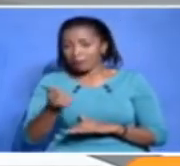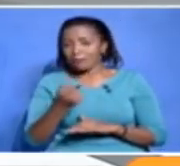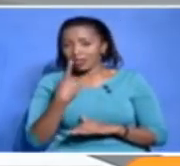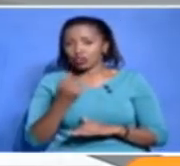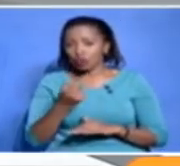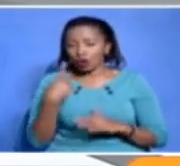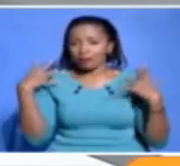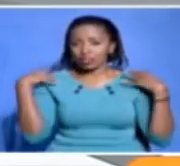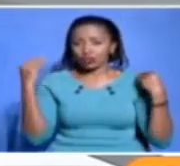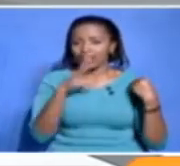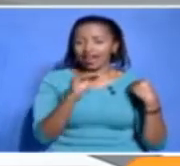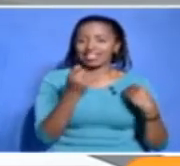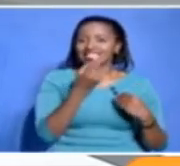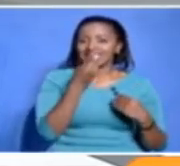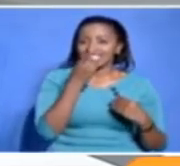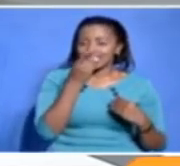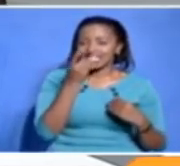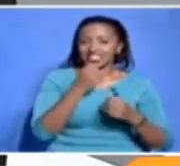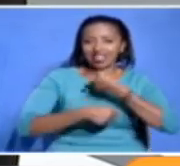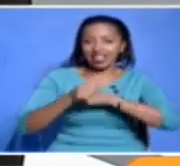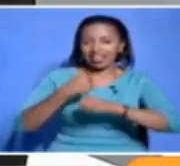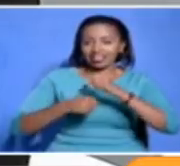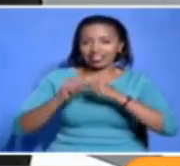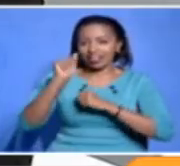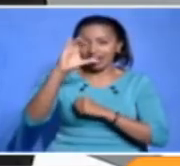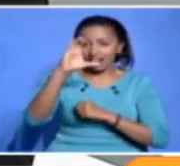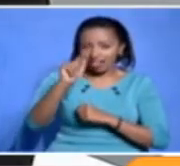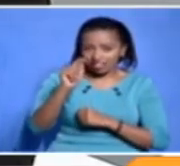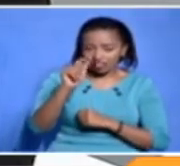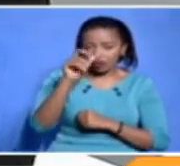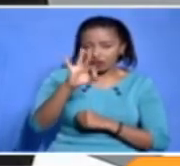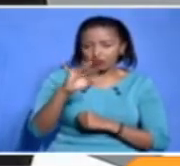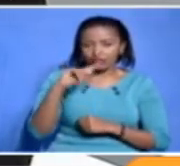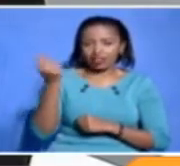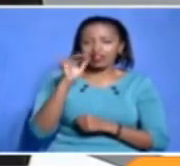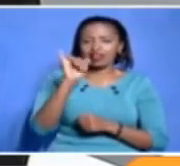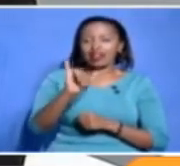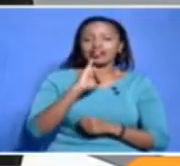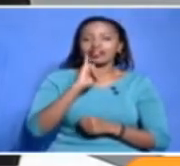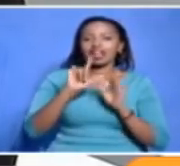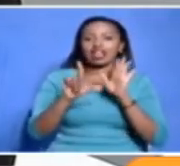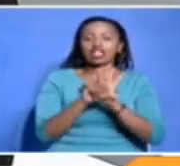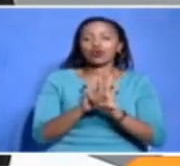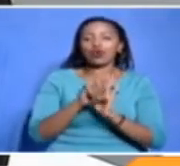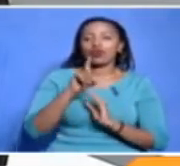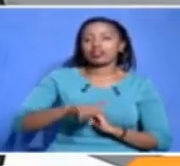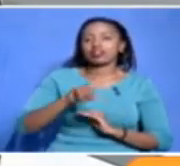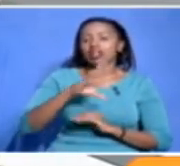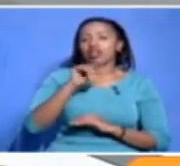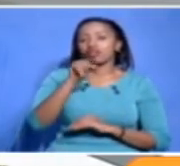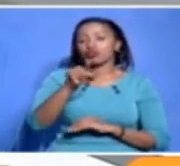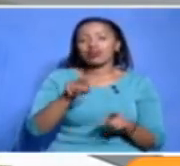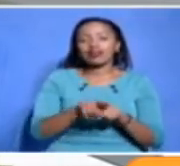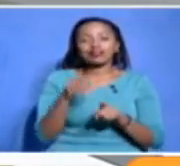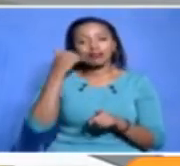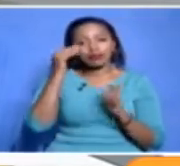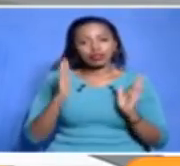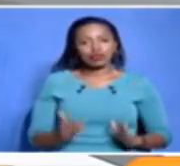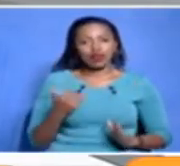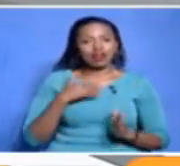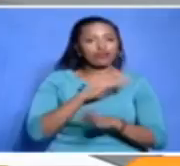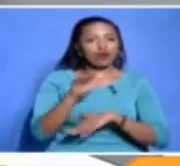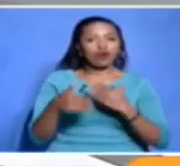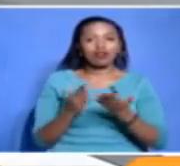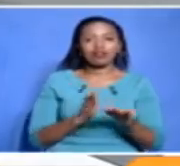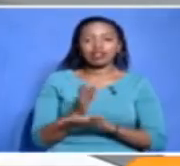Dentists Act of Kenya. So therefore, this is a legal requirement. And you, as a patient, have every right to ask for a